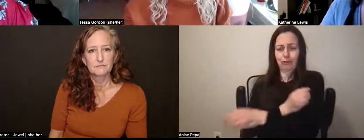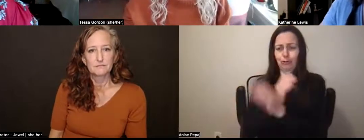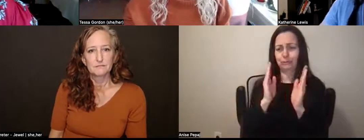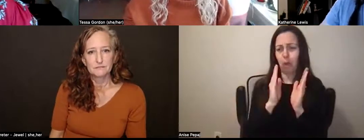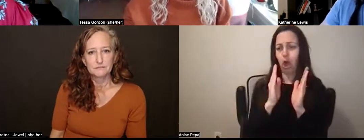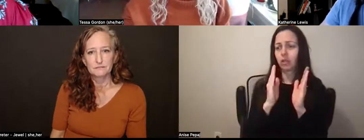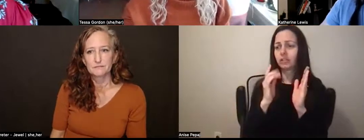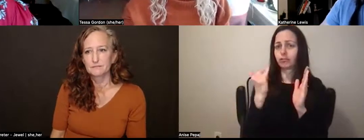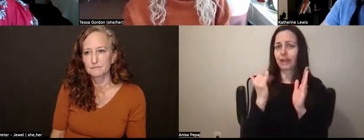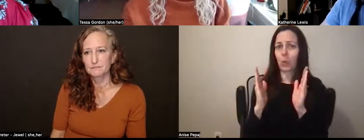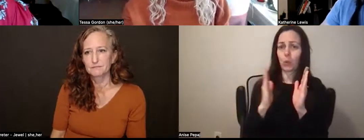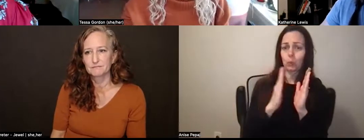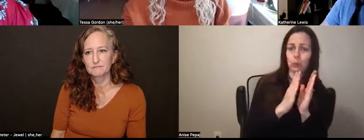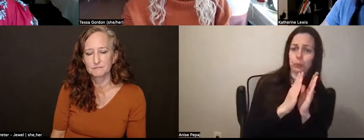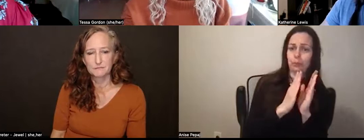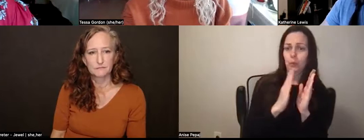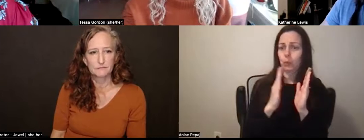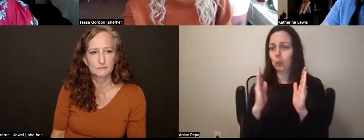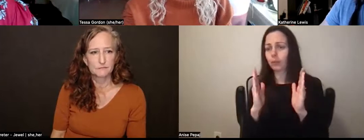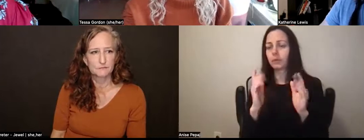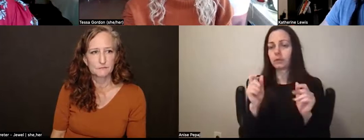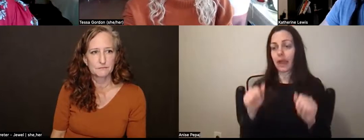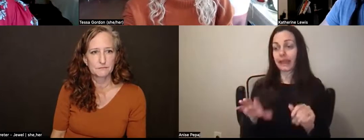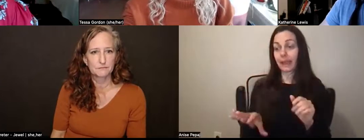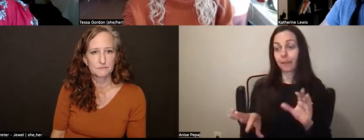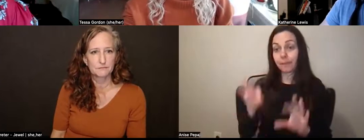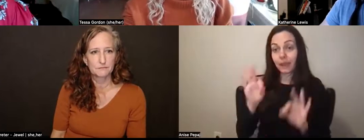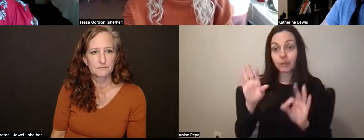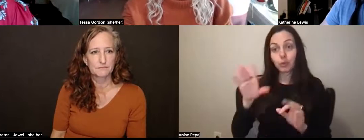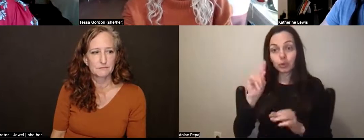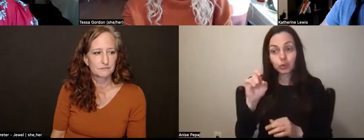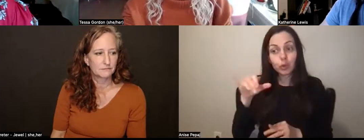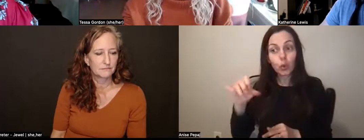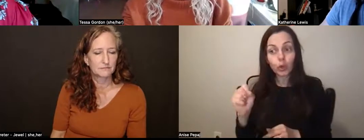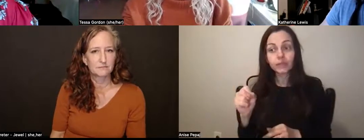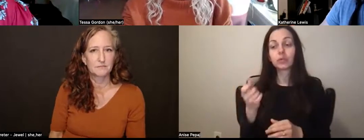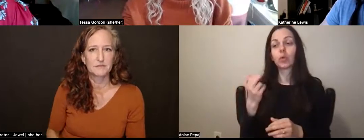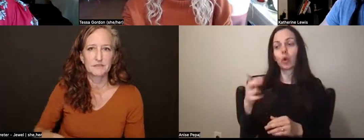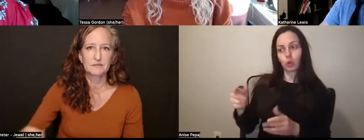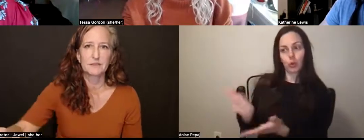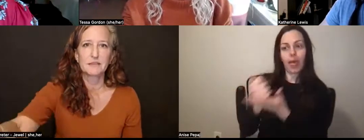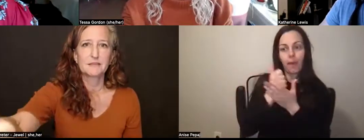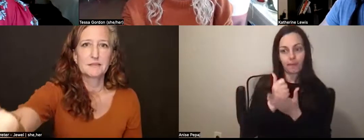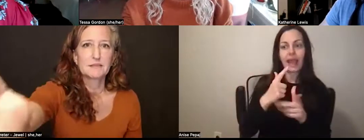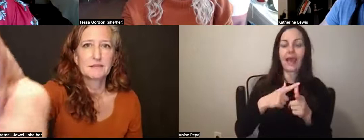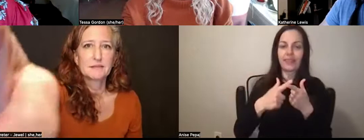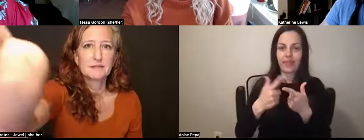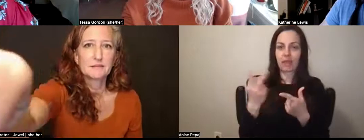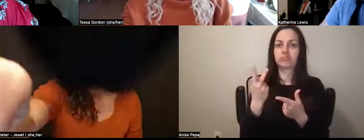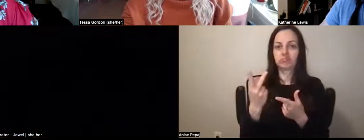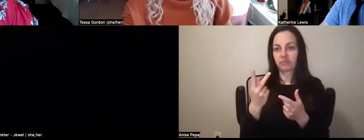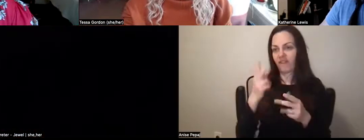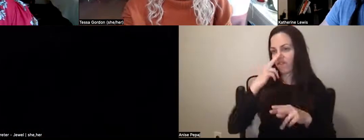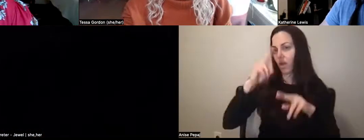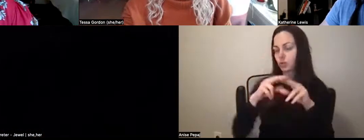here right now. So I can spend my energy picking toys up after you, or, you know, you can help me and we could do something fun together. And it